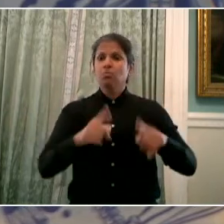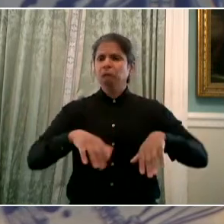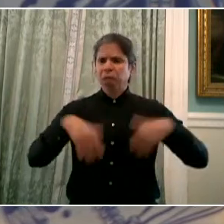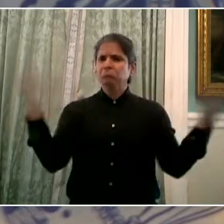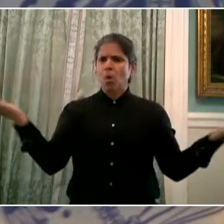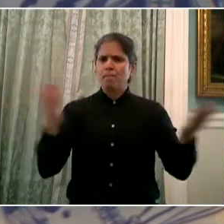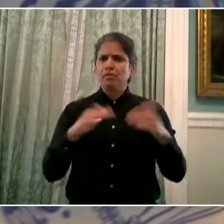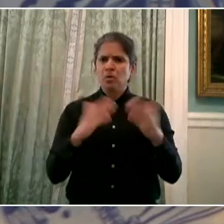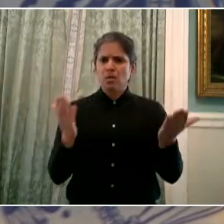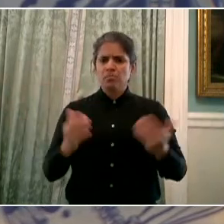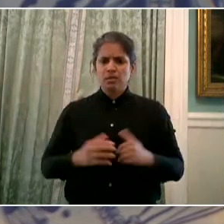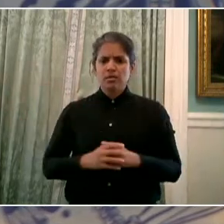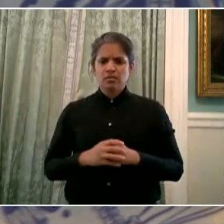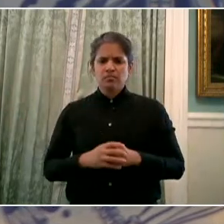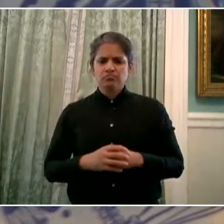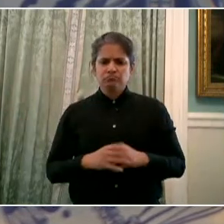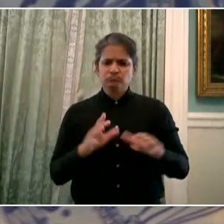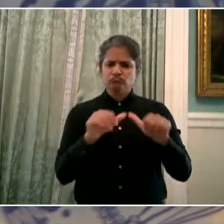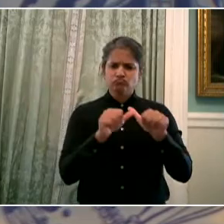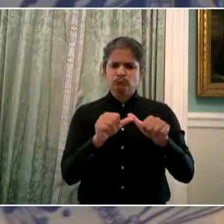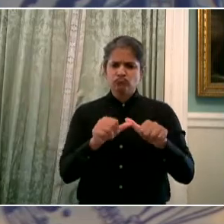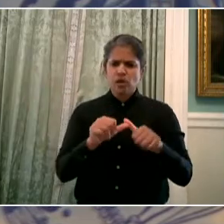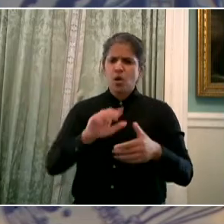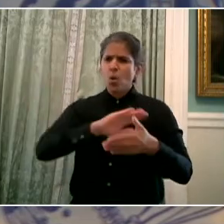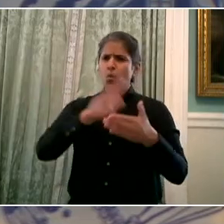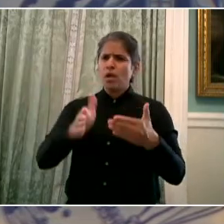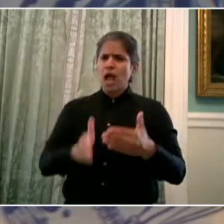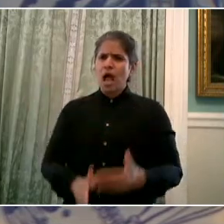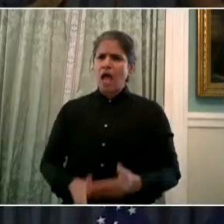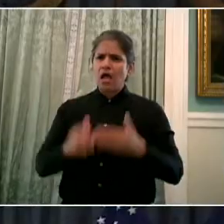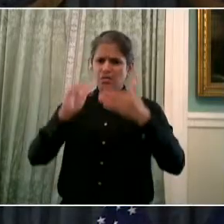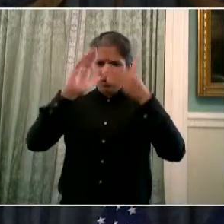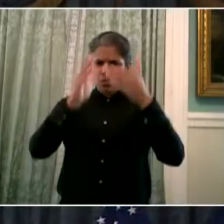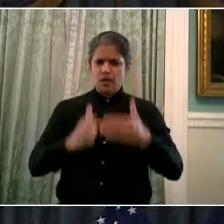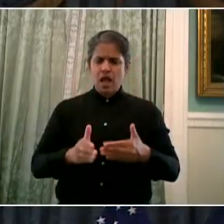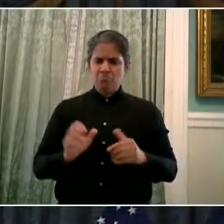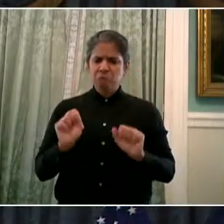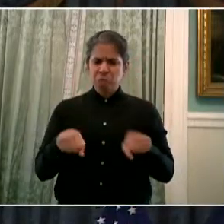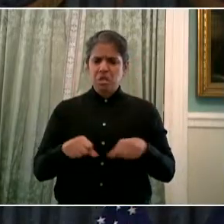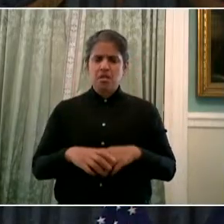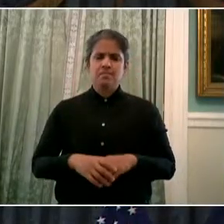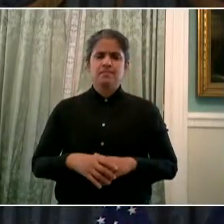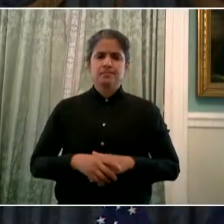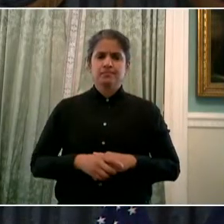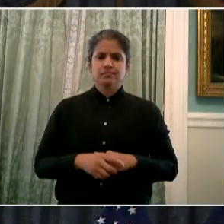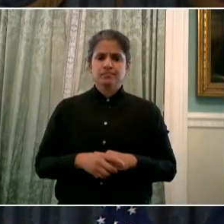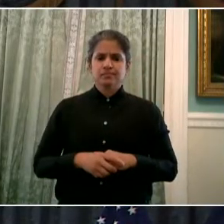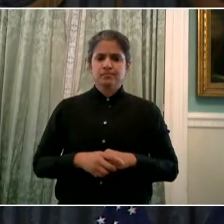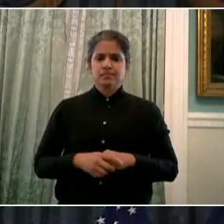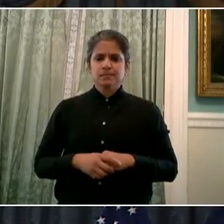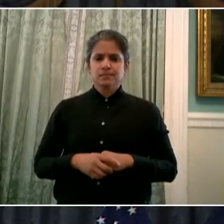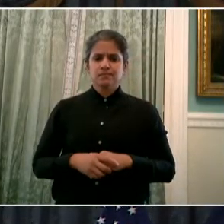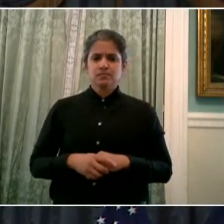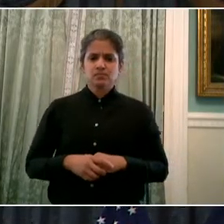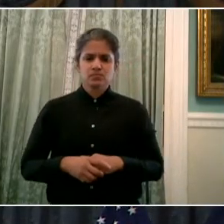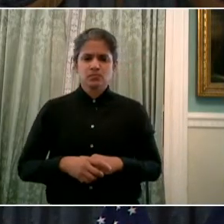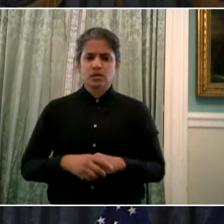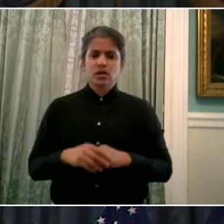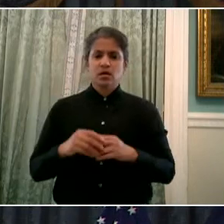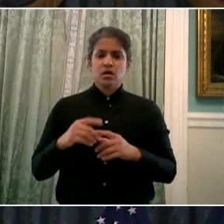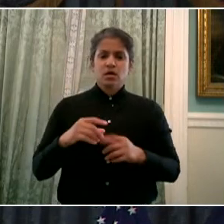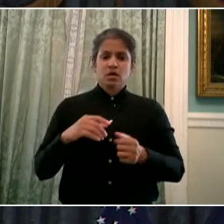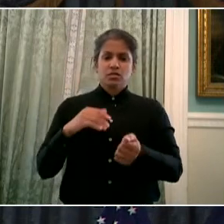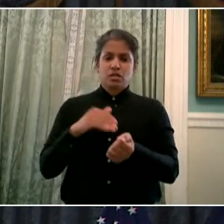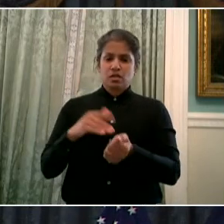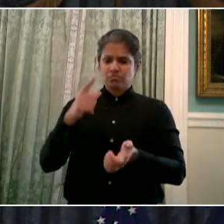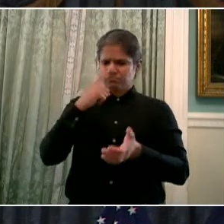weekend. Okay, so Doc, we heard from you, but we need to go to a little more clarity. So Doc is the top doctor in the city, and he's